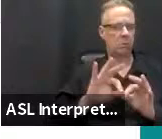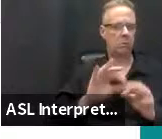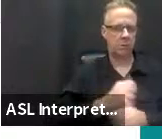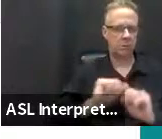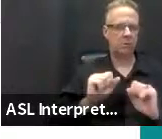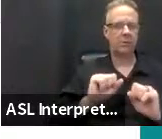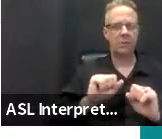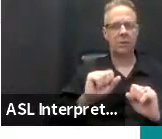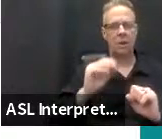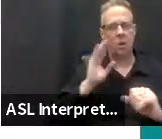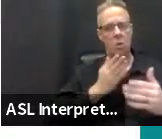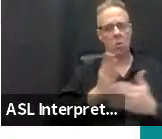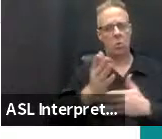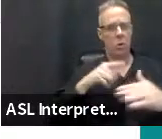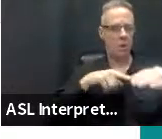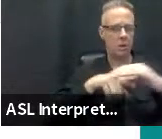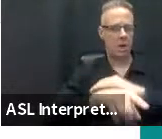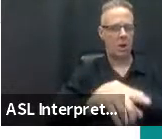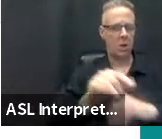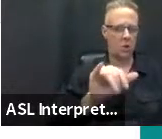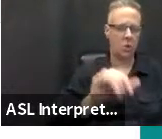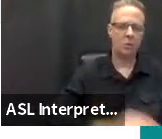into a tunnel.